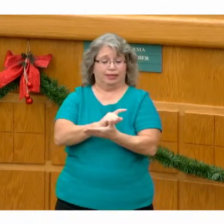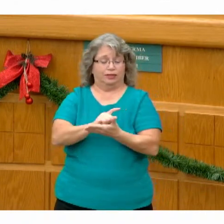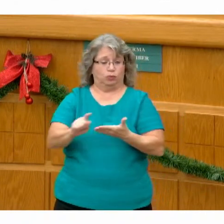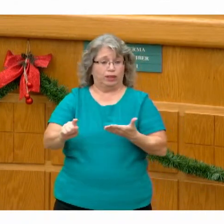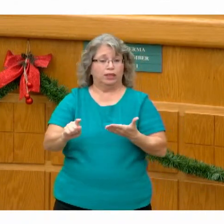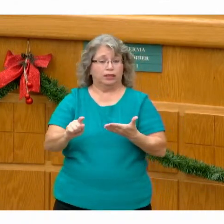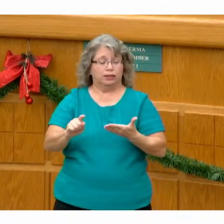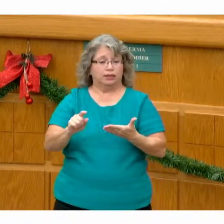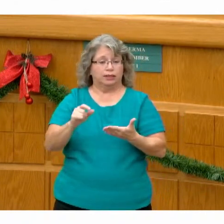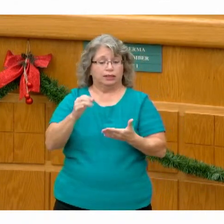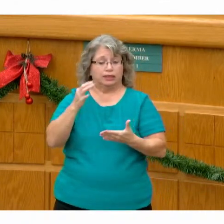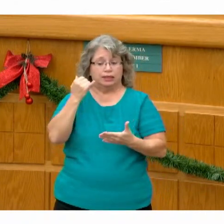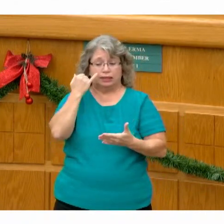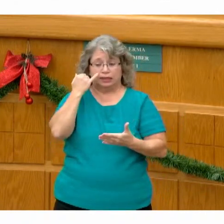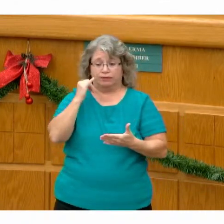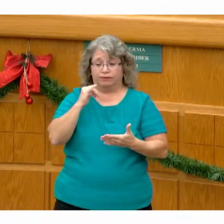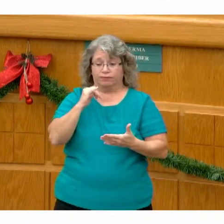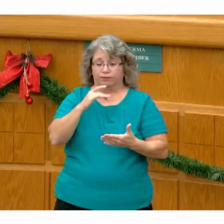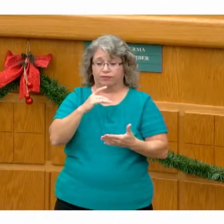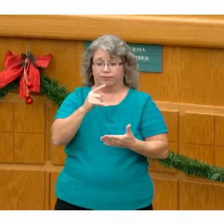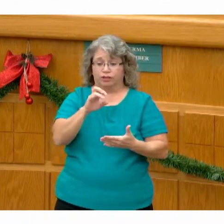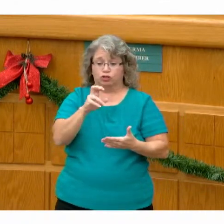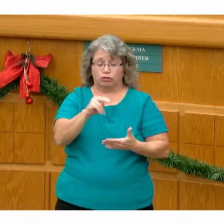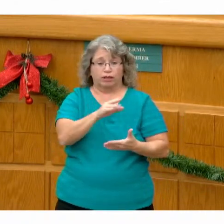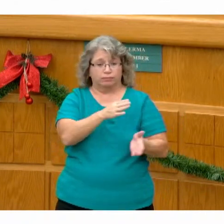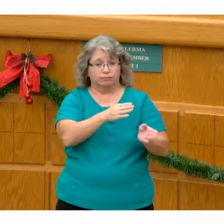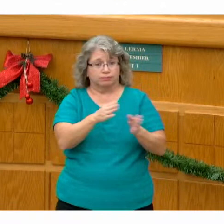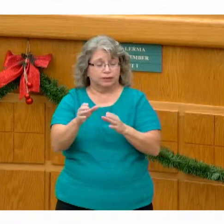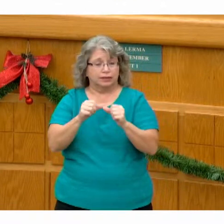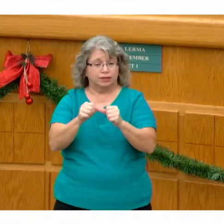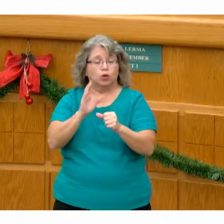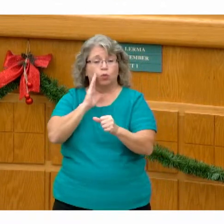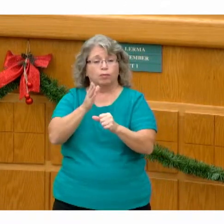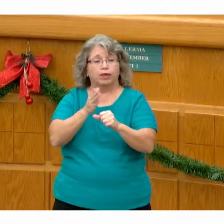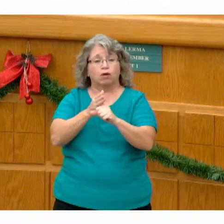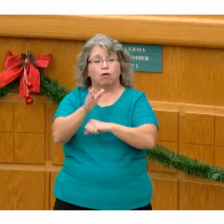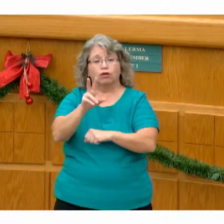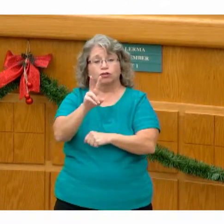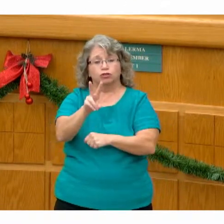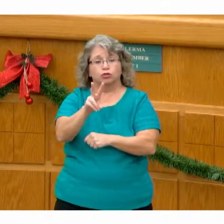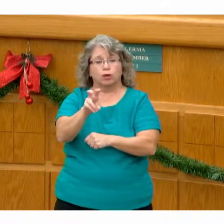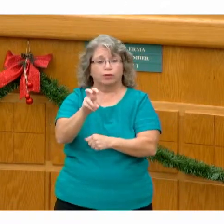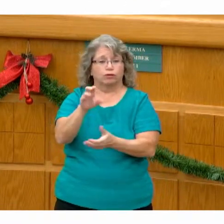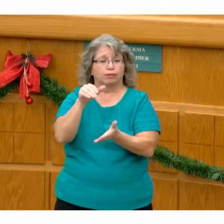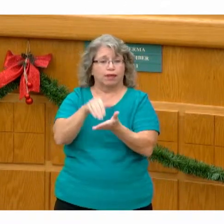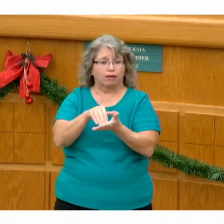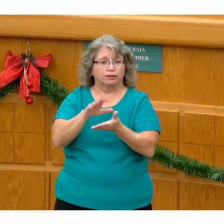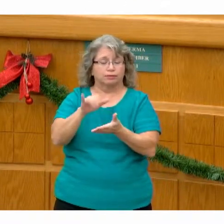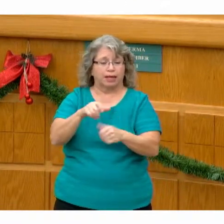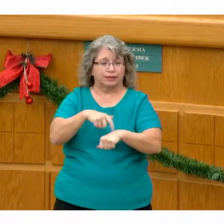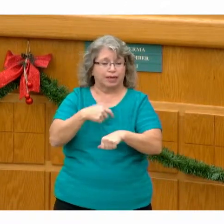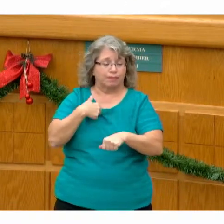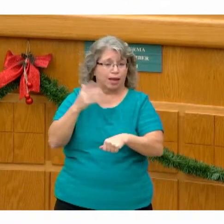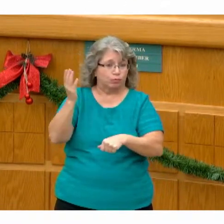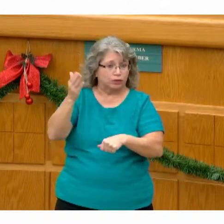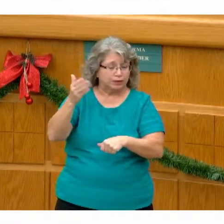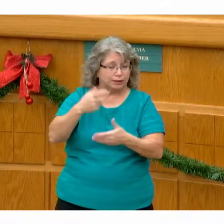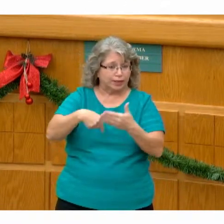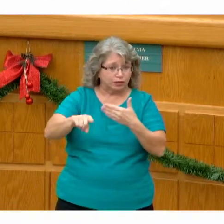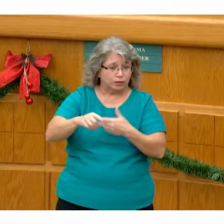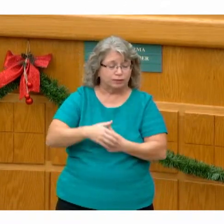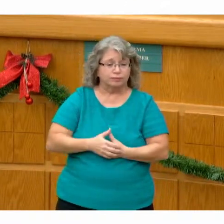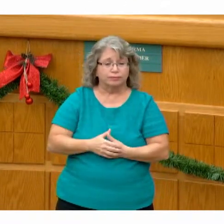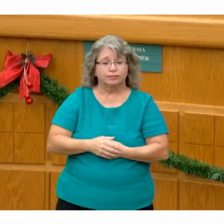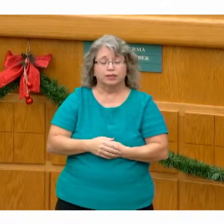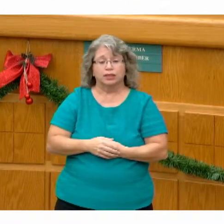go according to the way they've been, it'll be at 200,000 by the time I'm presenting next week. I think we're getting into the realm